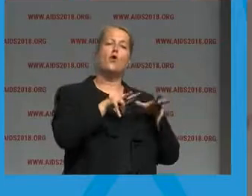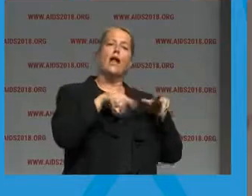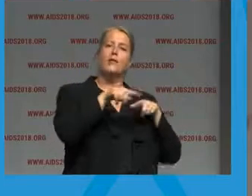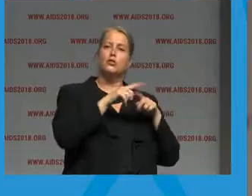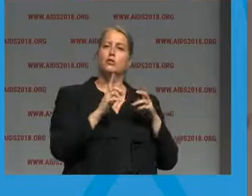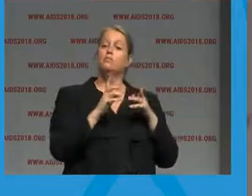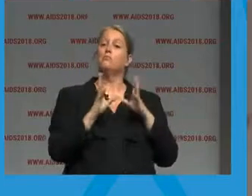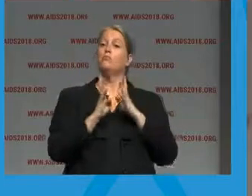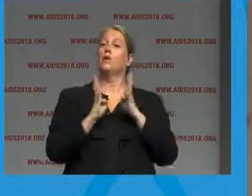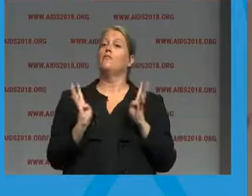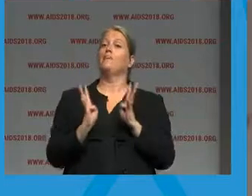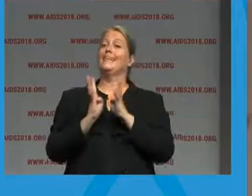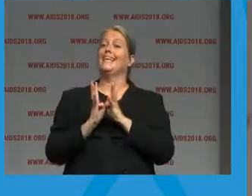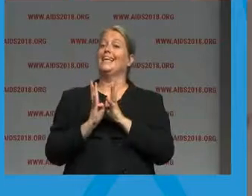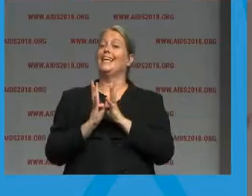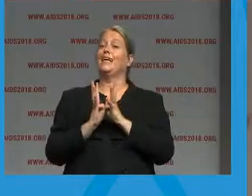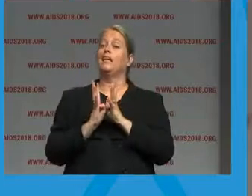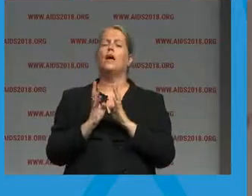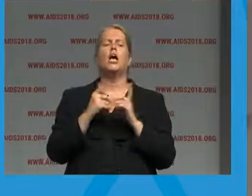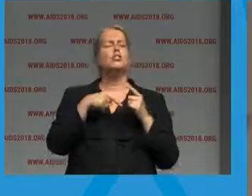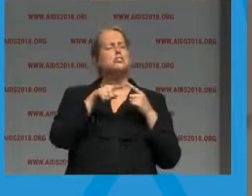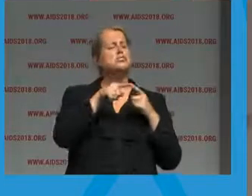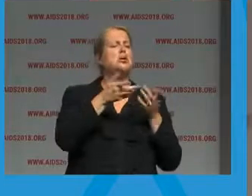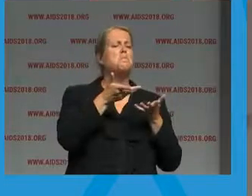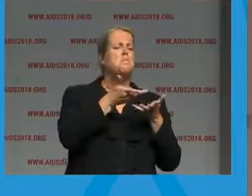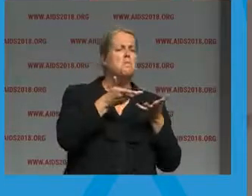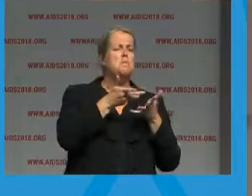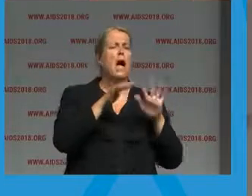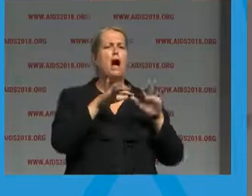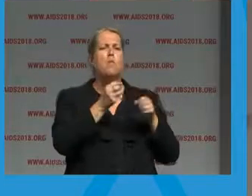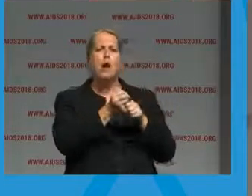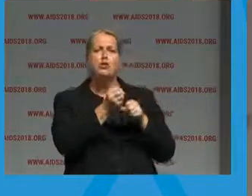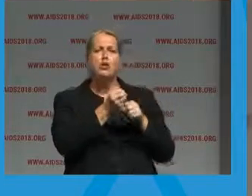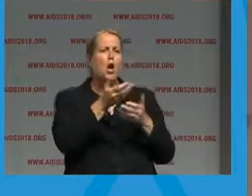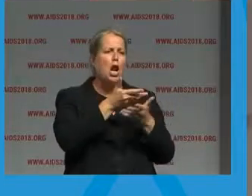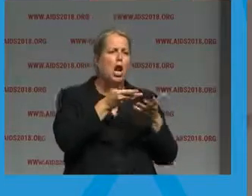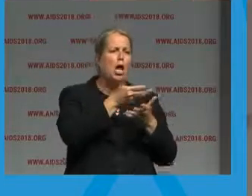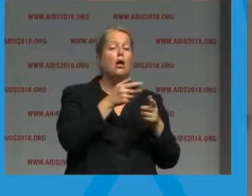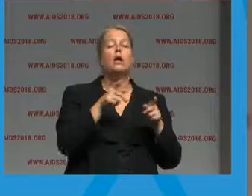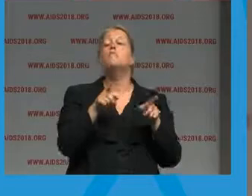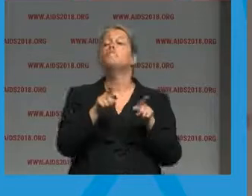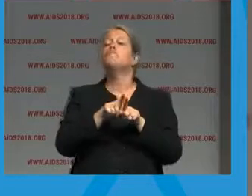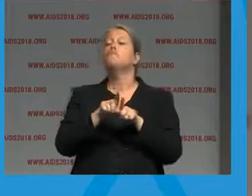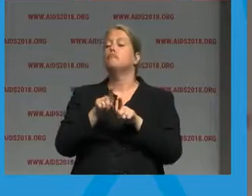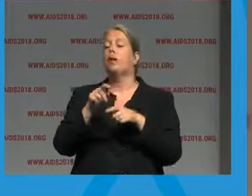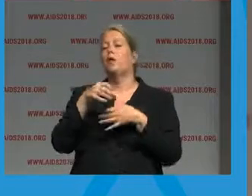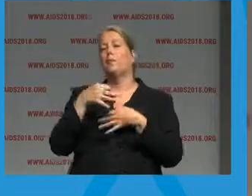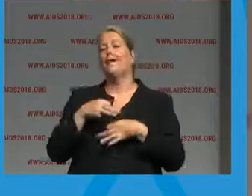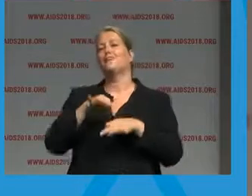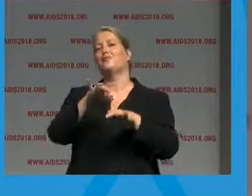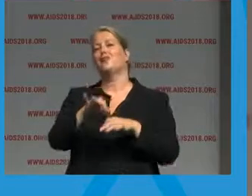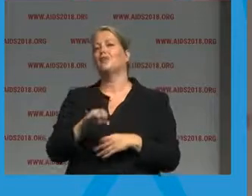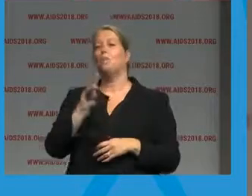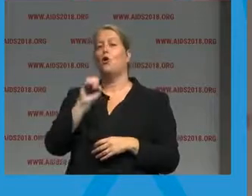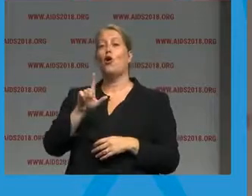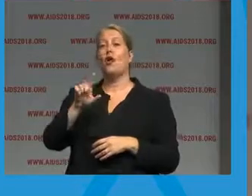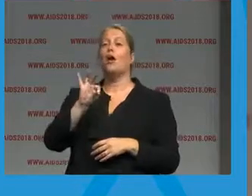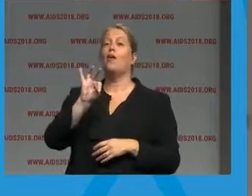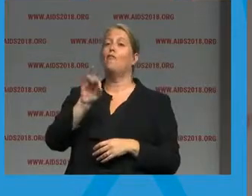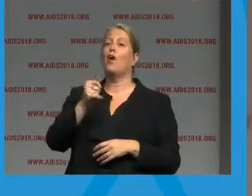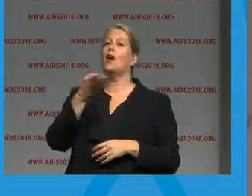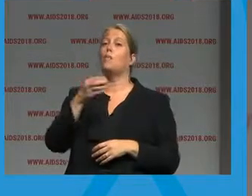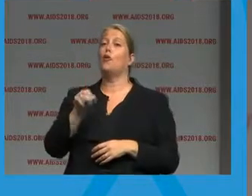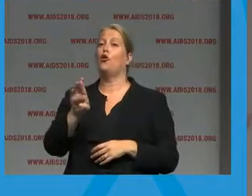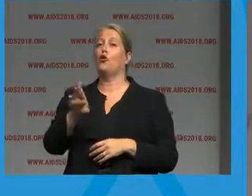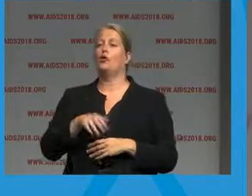about a few of the logistics and specifics, including my introduction to Dr. Paul Farmer, when someone